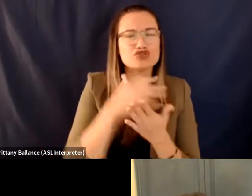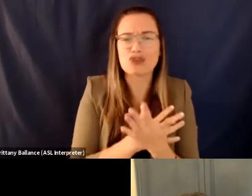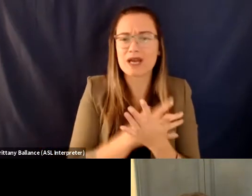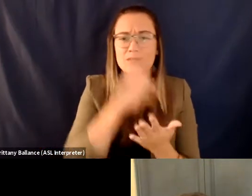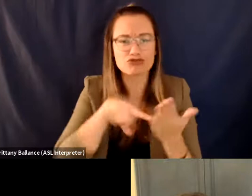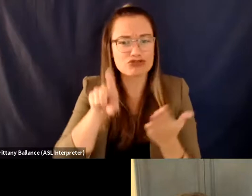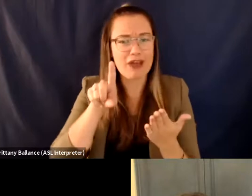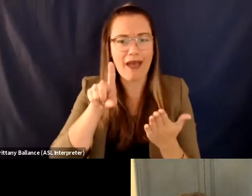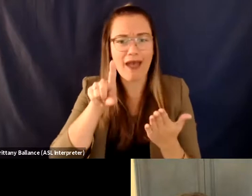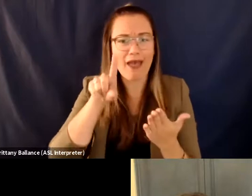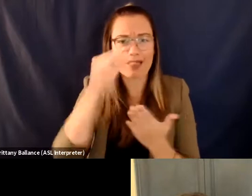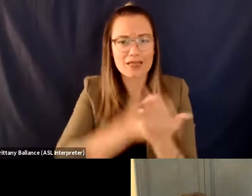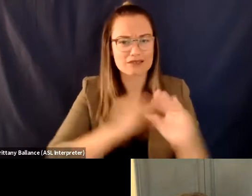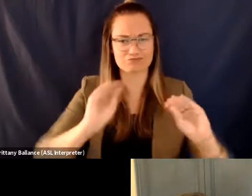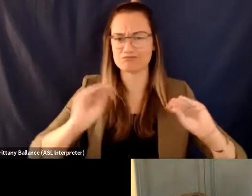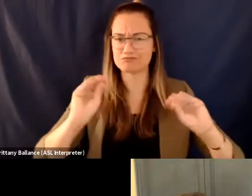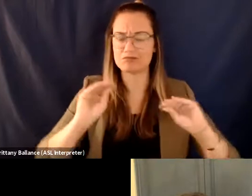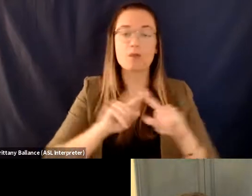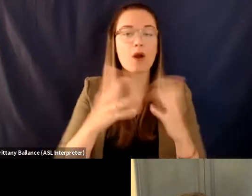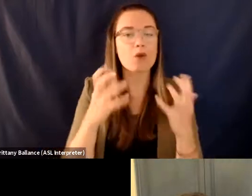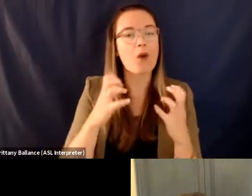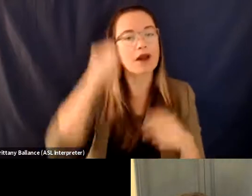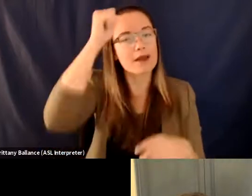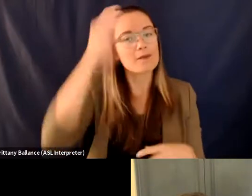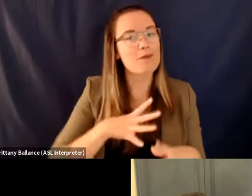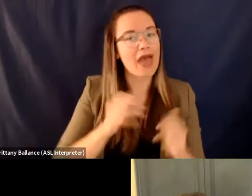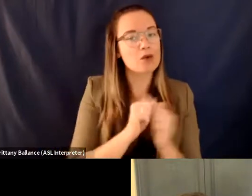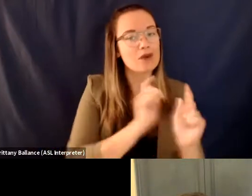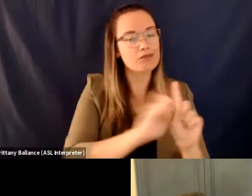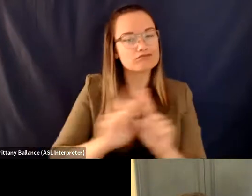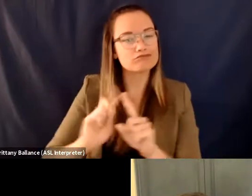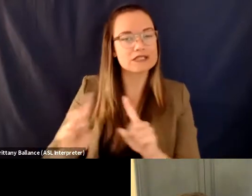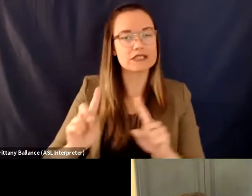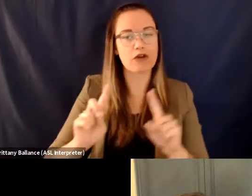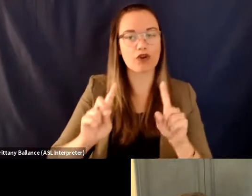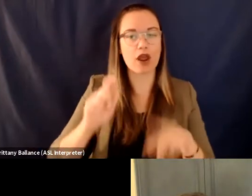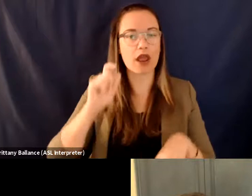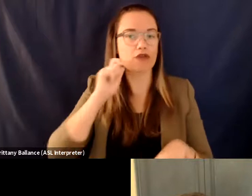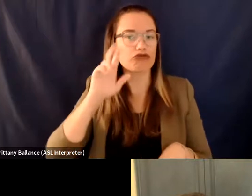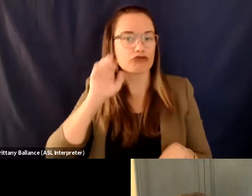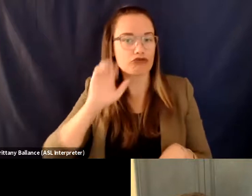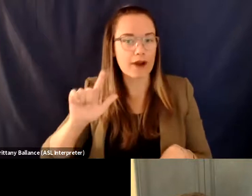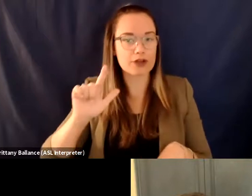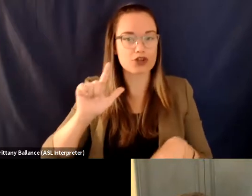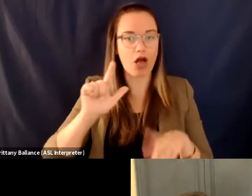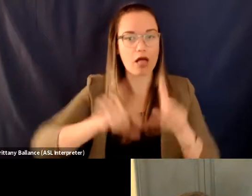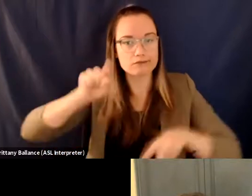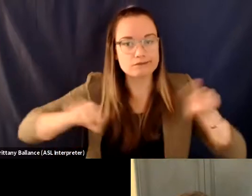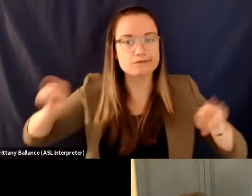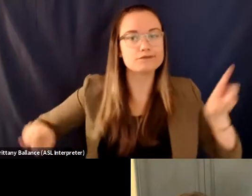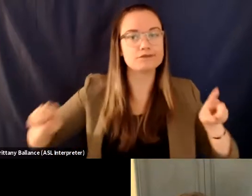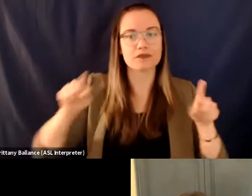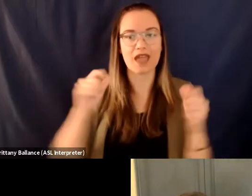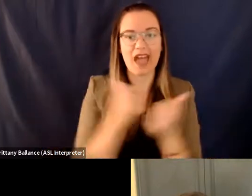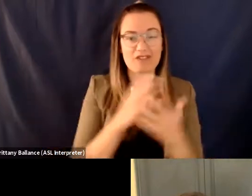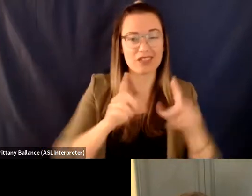find young men with different backgrounds, different politics, racial diversity. The program is not very diverse, as you can see. It's largely white,